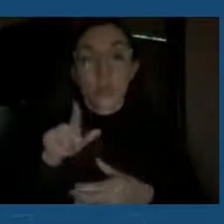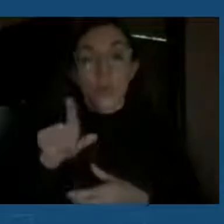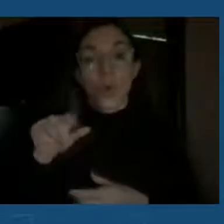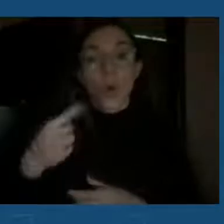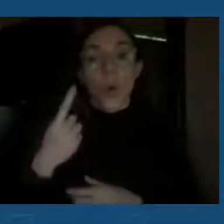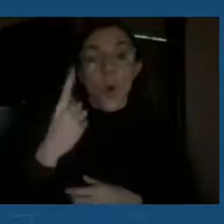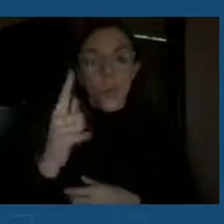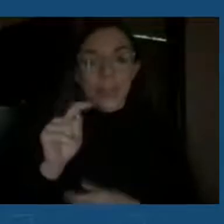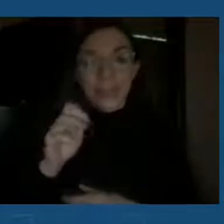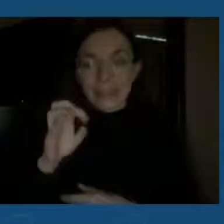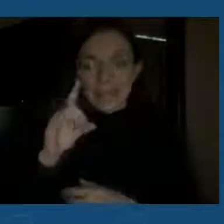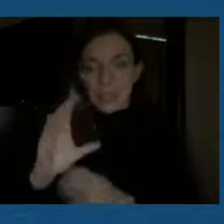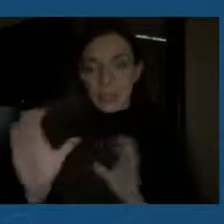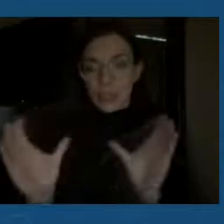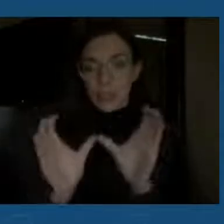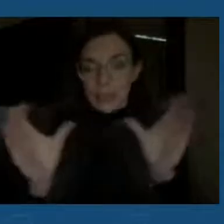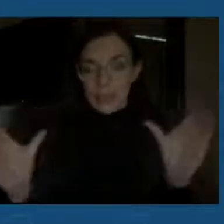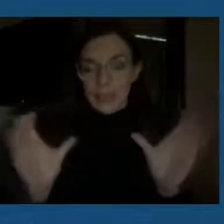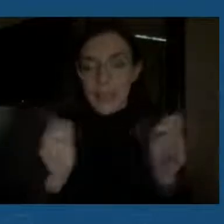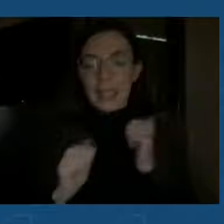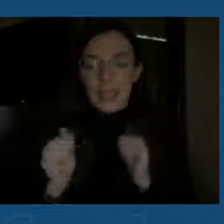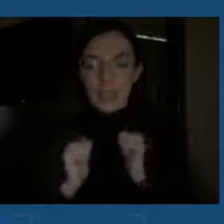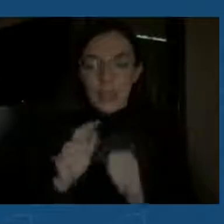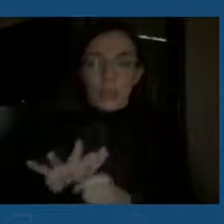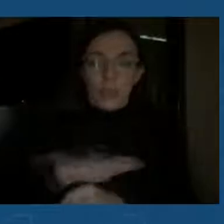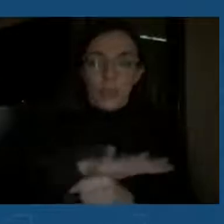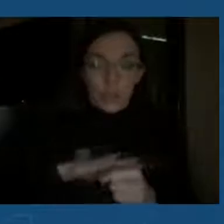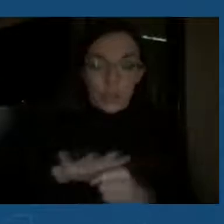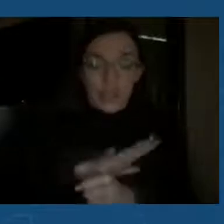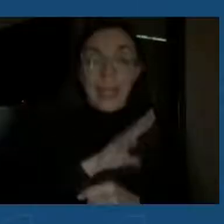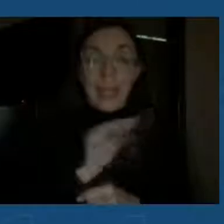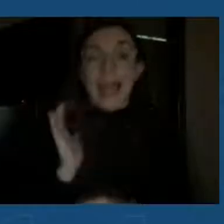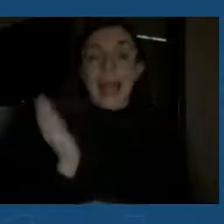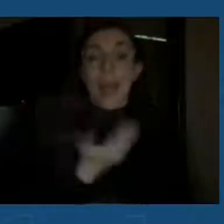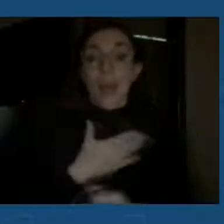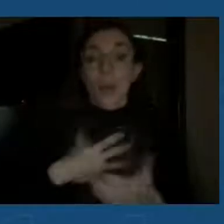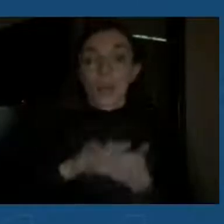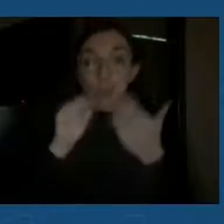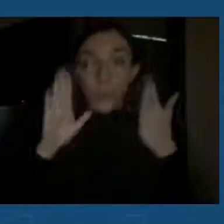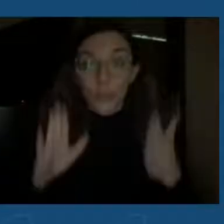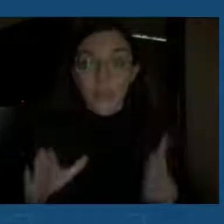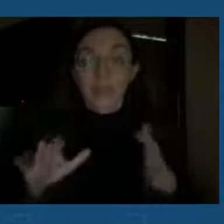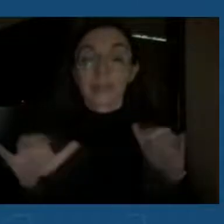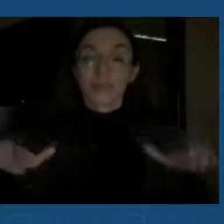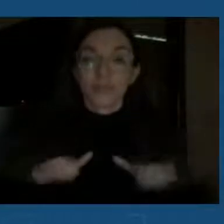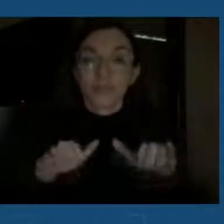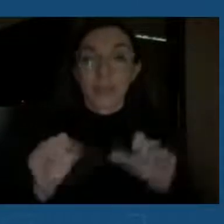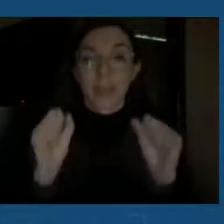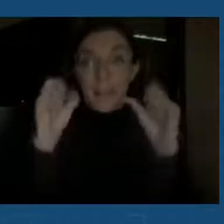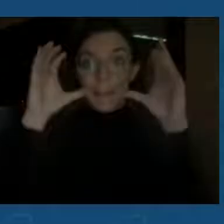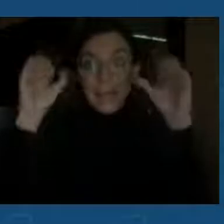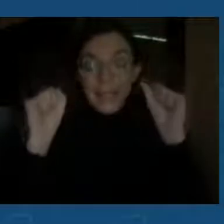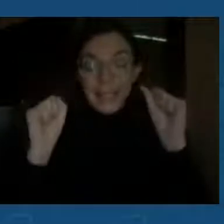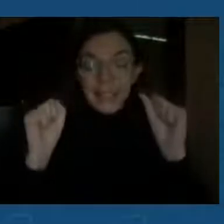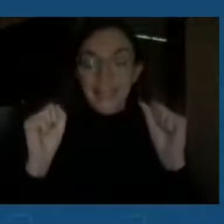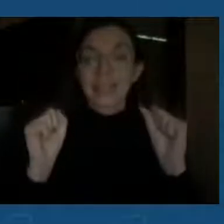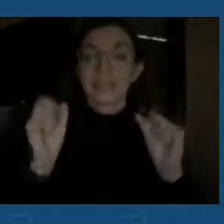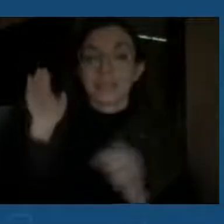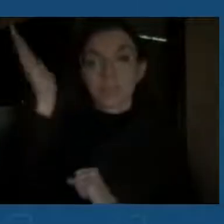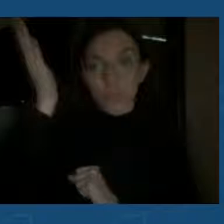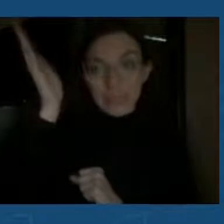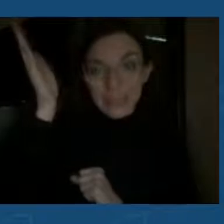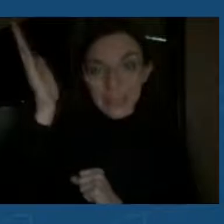region, and from which our students last month put on a wonderful series of brilliant